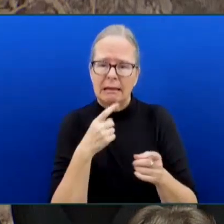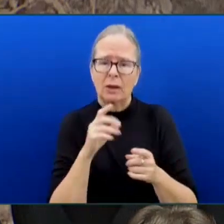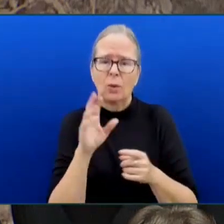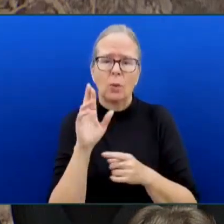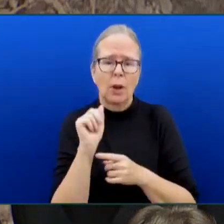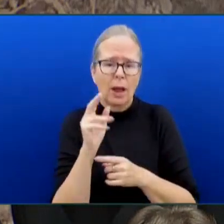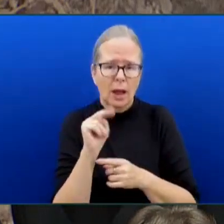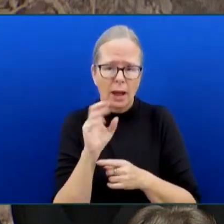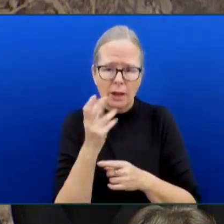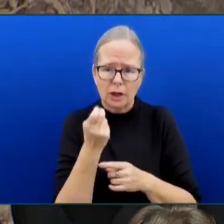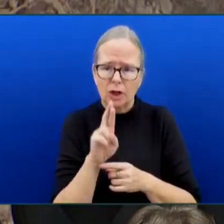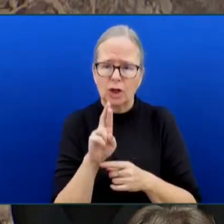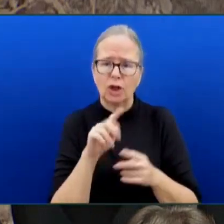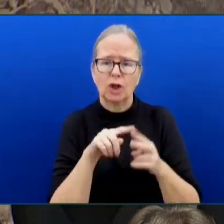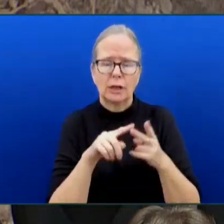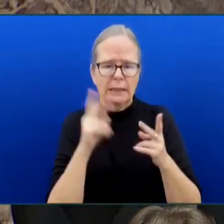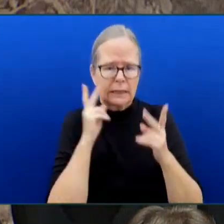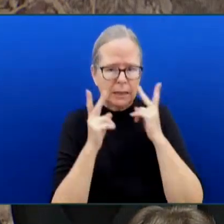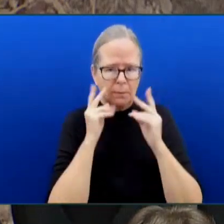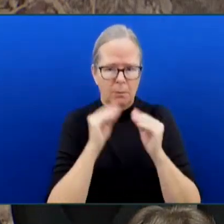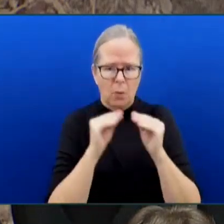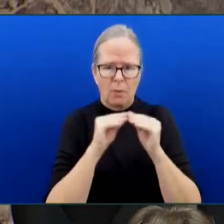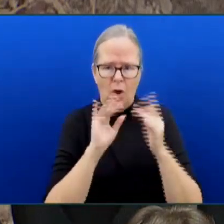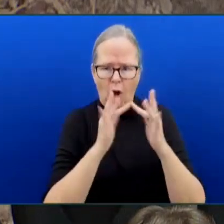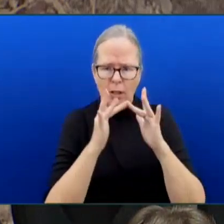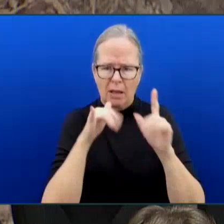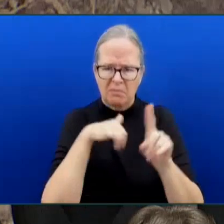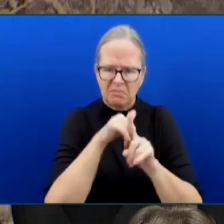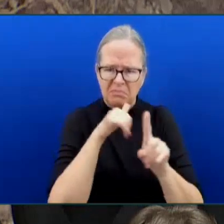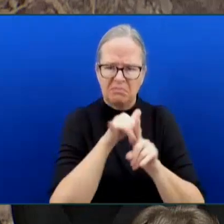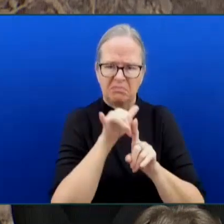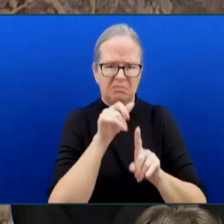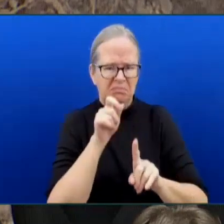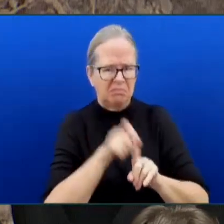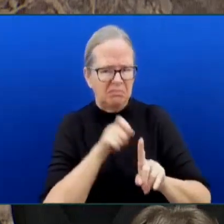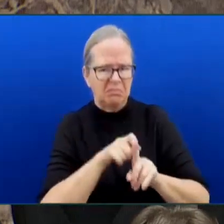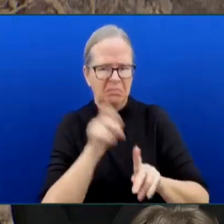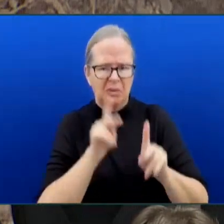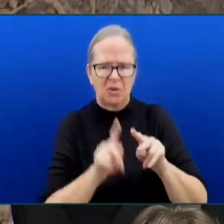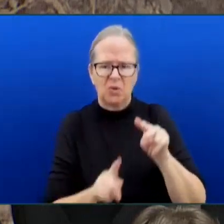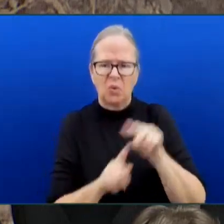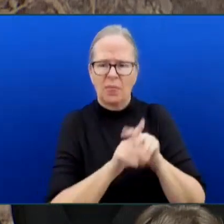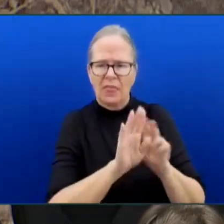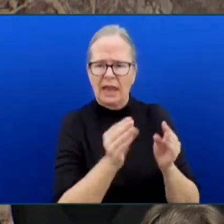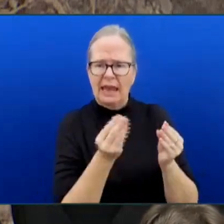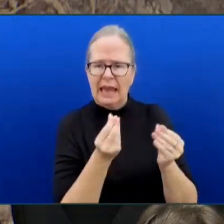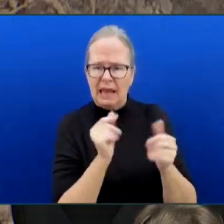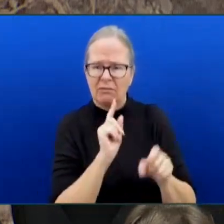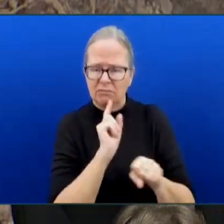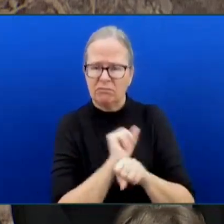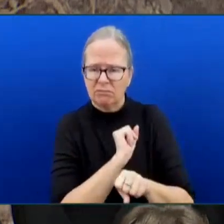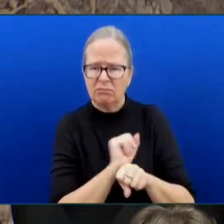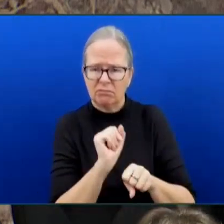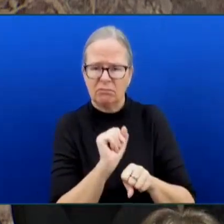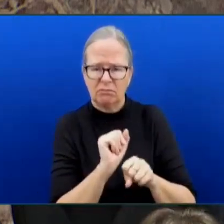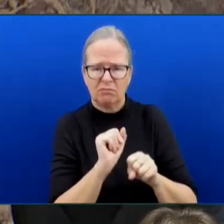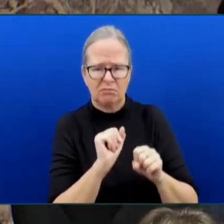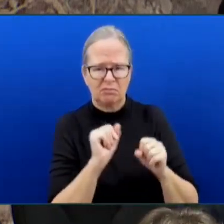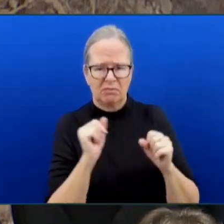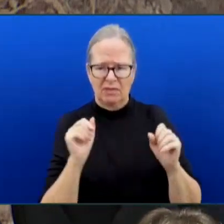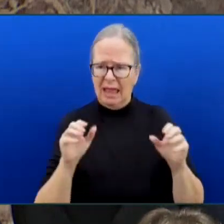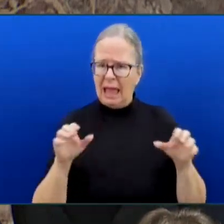as trespassers. Mr. Speaker, after years of inaction, will the Agriculture Minister finally listen to farmers, take